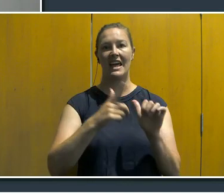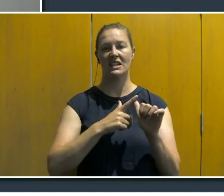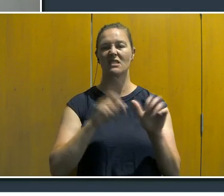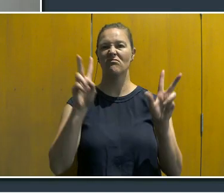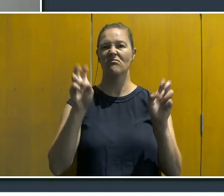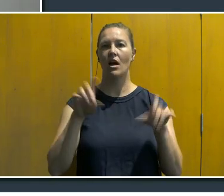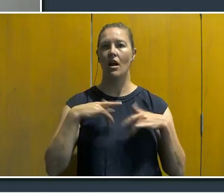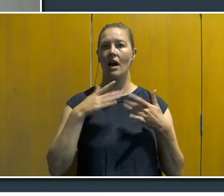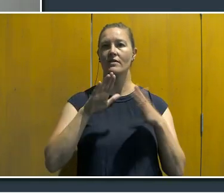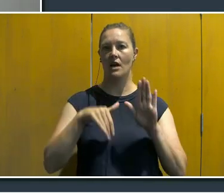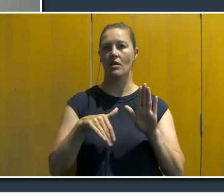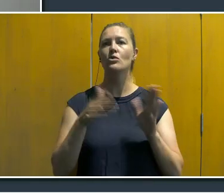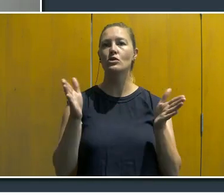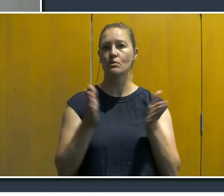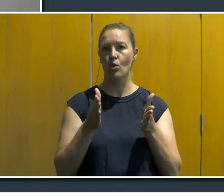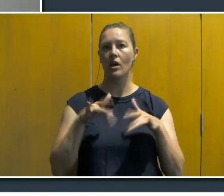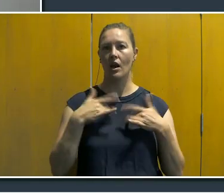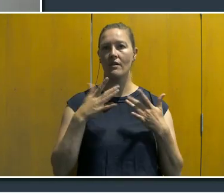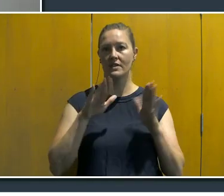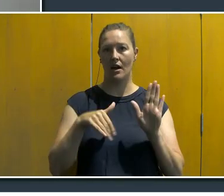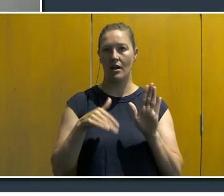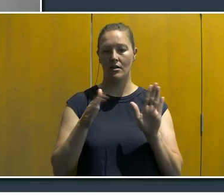a small lifestyle property.